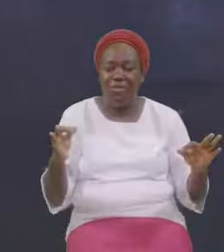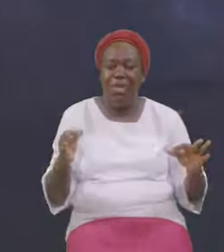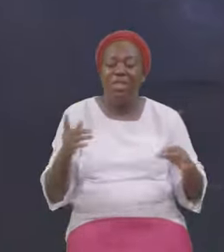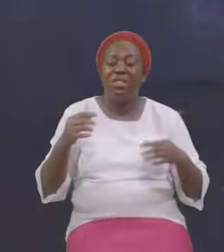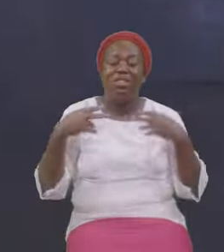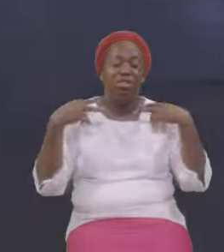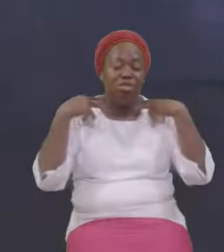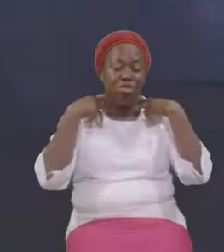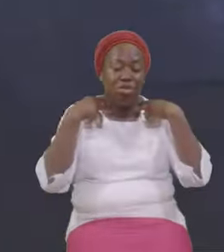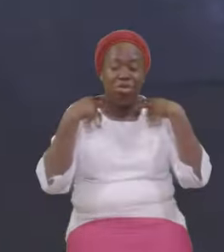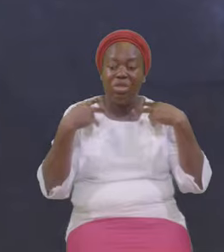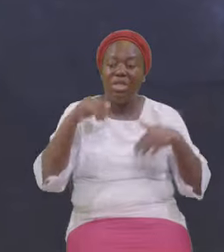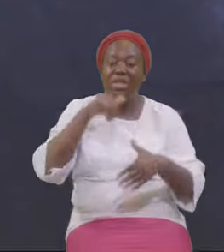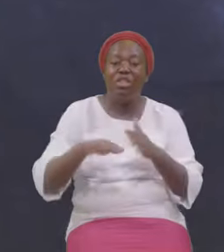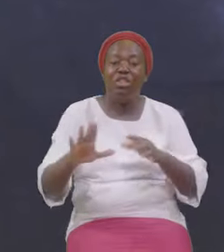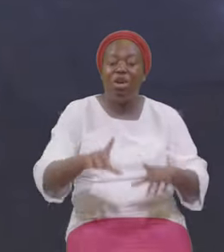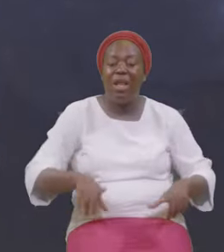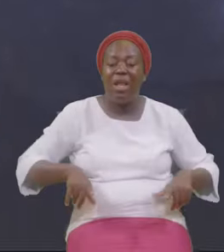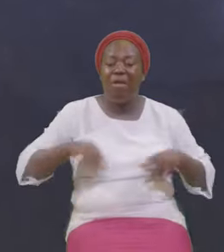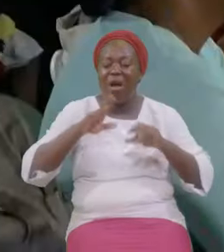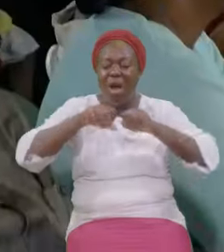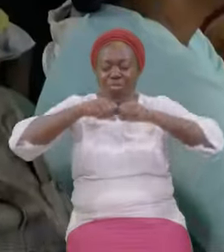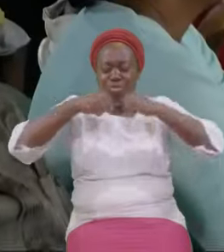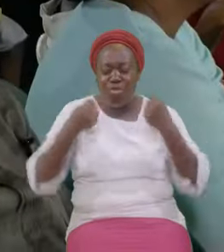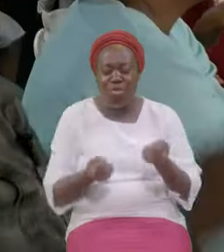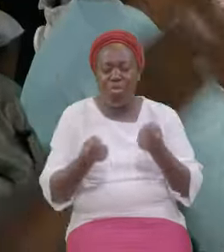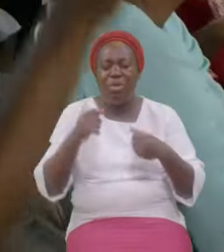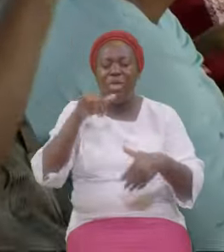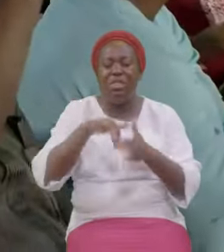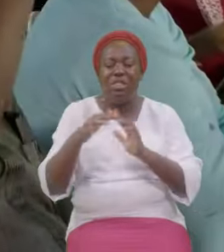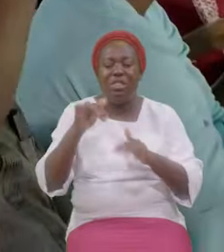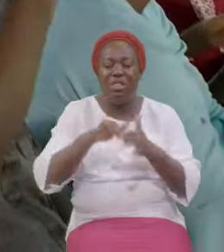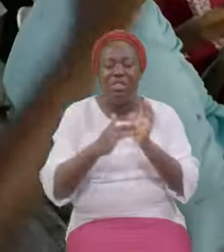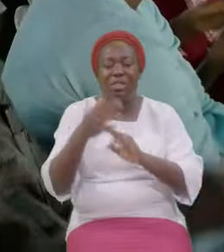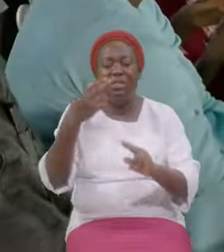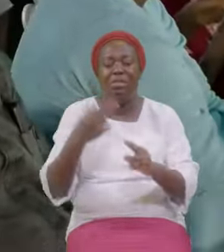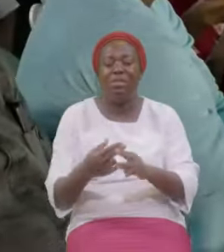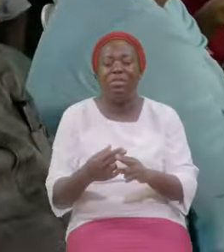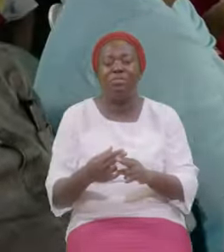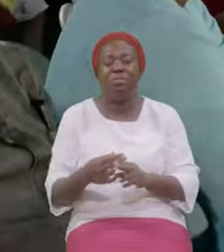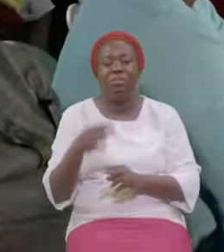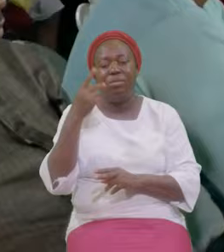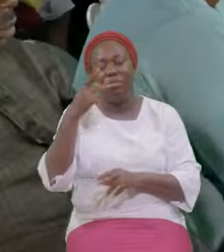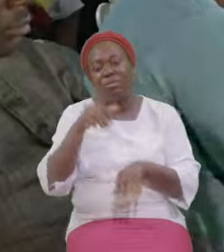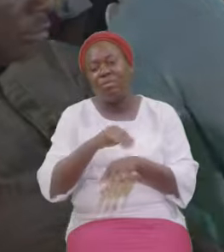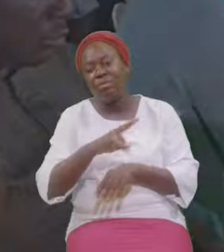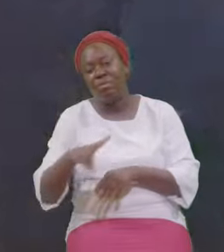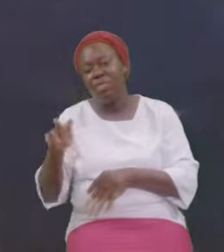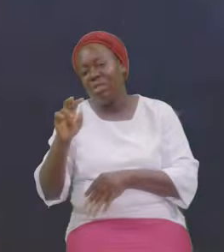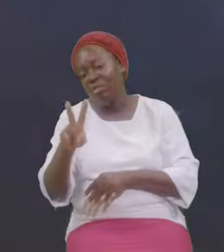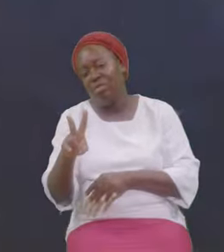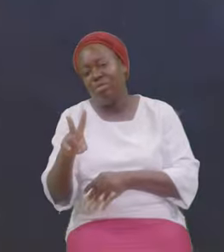they are broken in Jesus' name. Yeah. Look at verse 2. In verse 2,